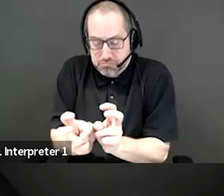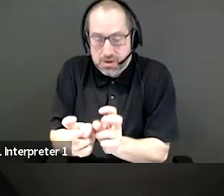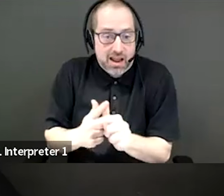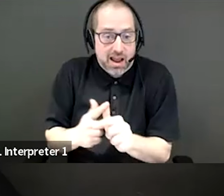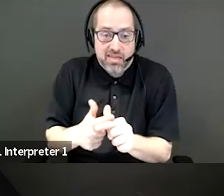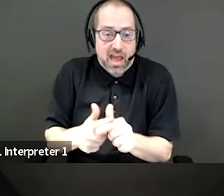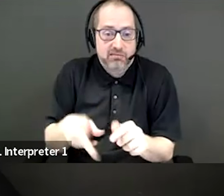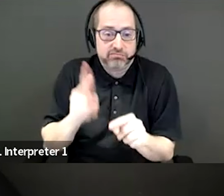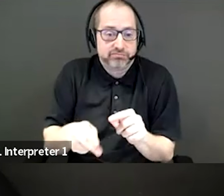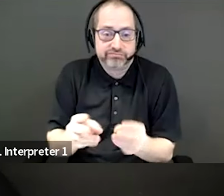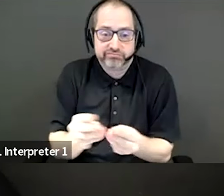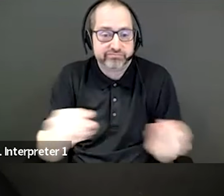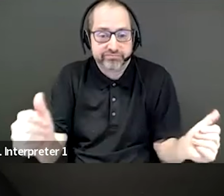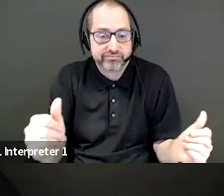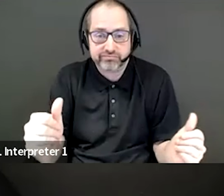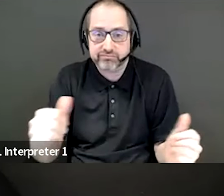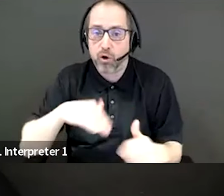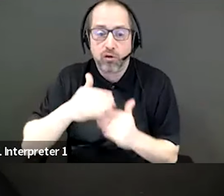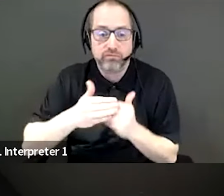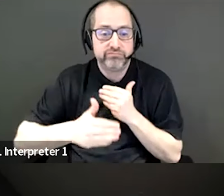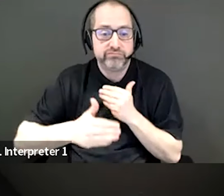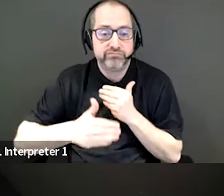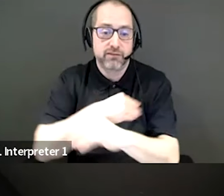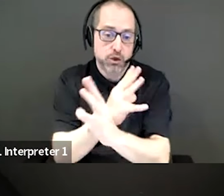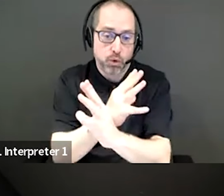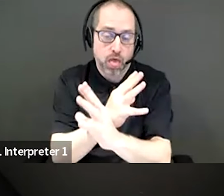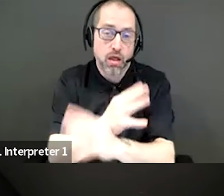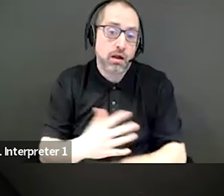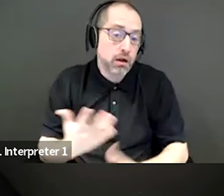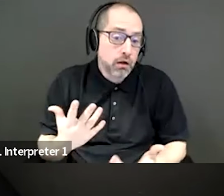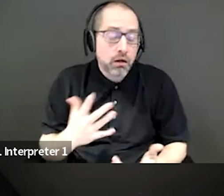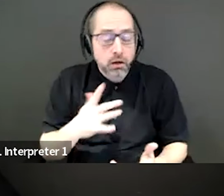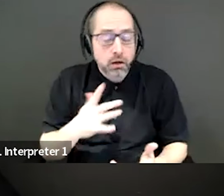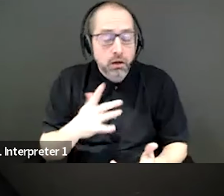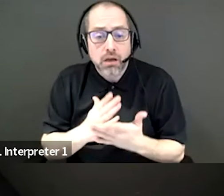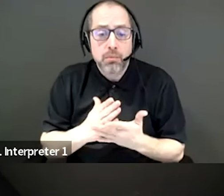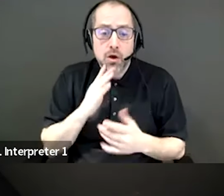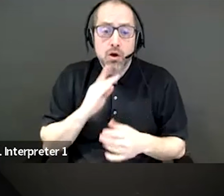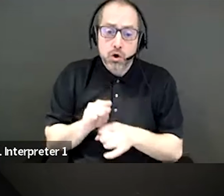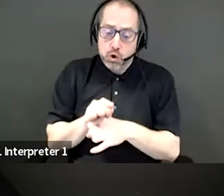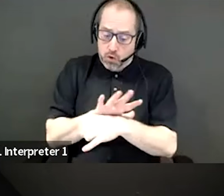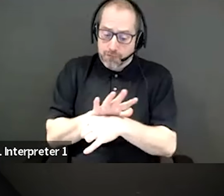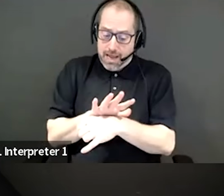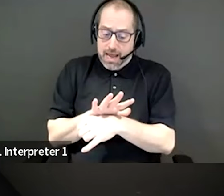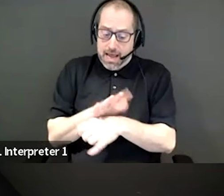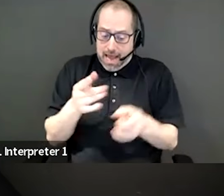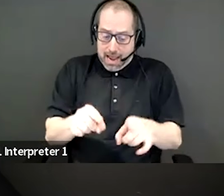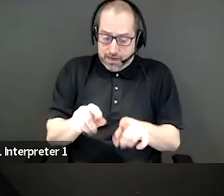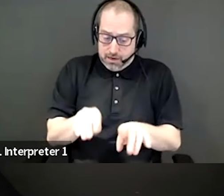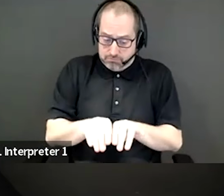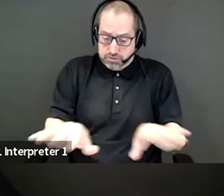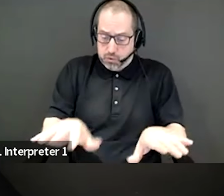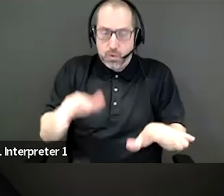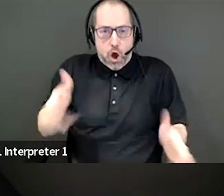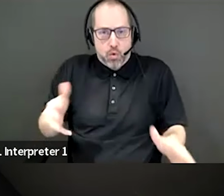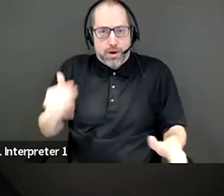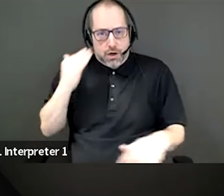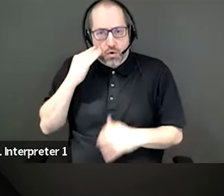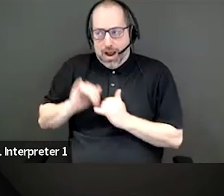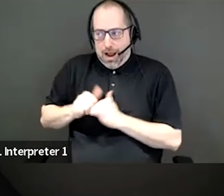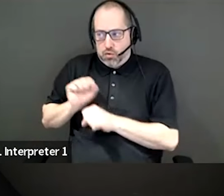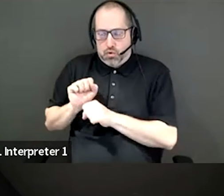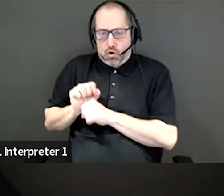been virtual, which in some ways when COVID happened, we already knew how to work with each other that way. So that was okay. In terms of the